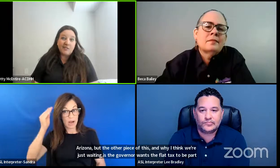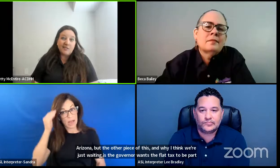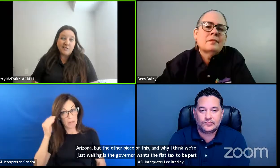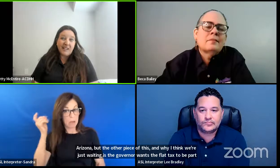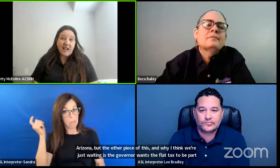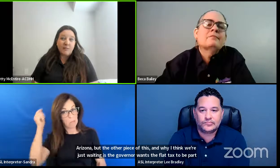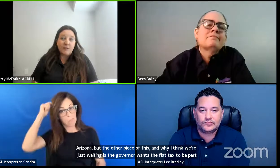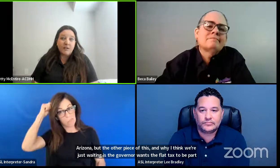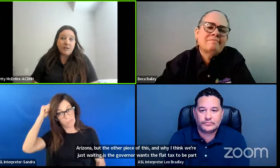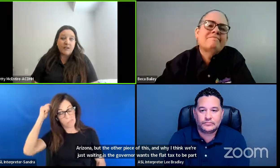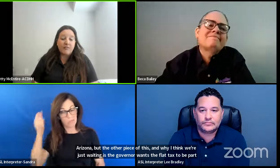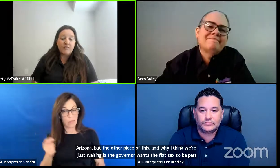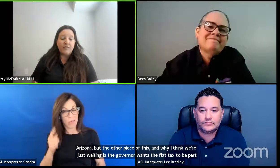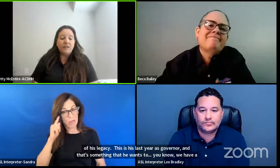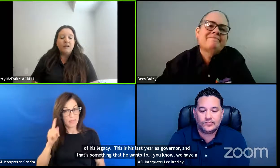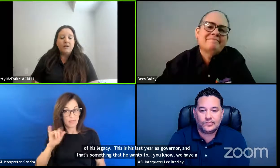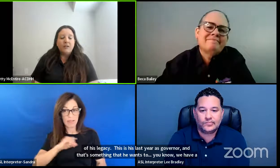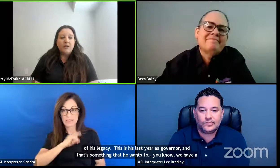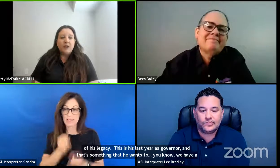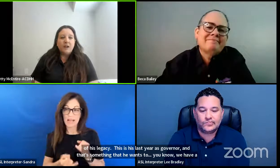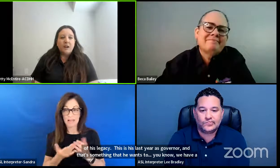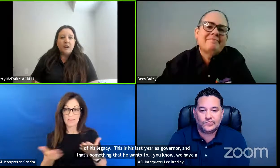he wants in his cap of